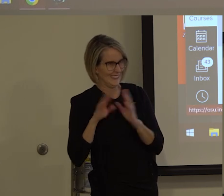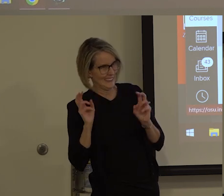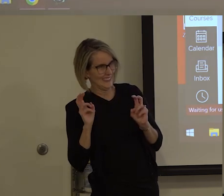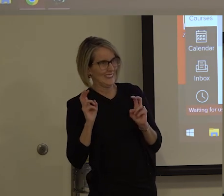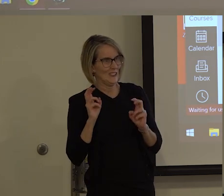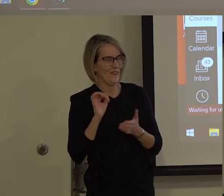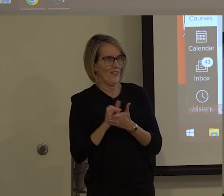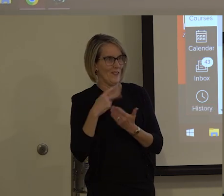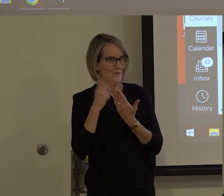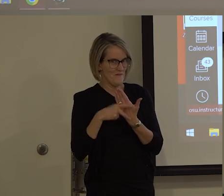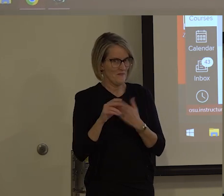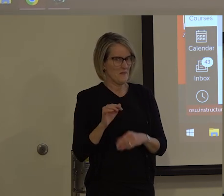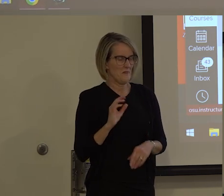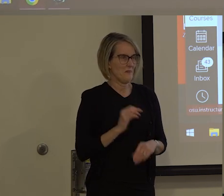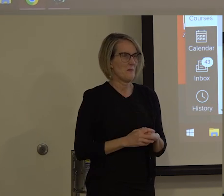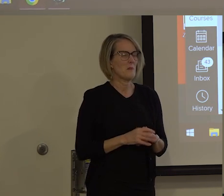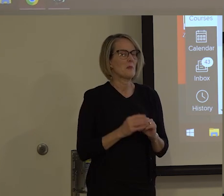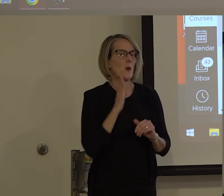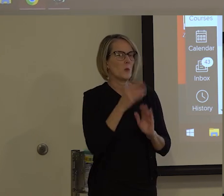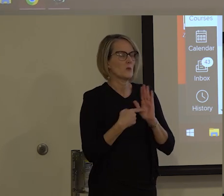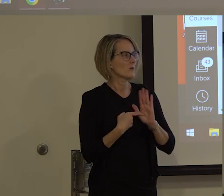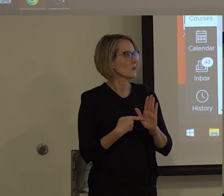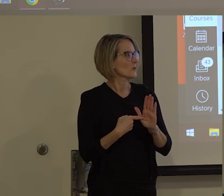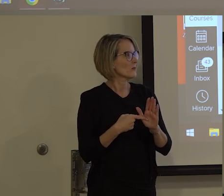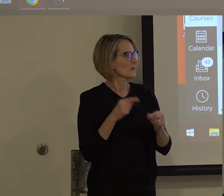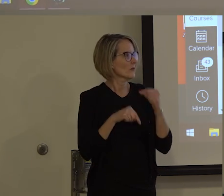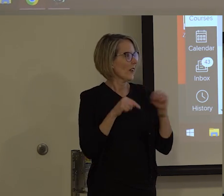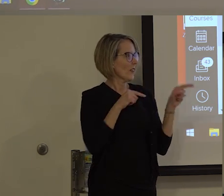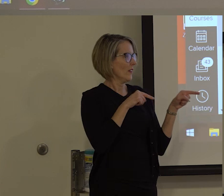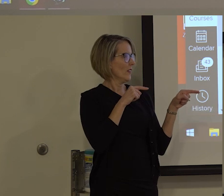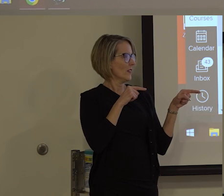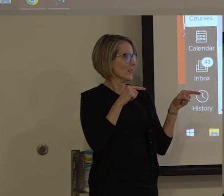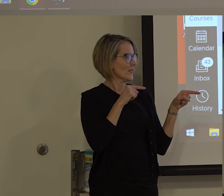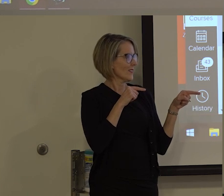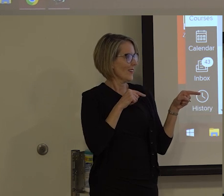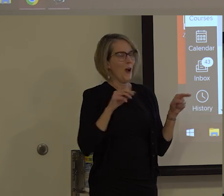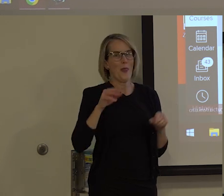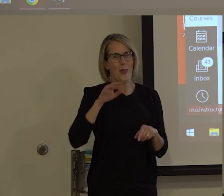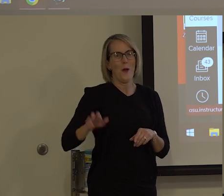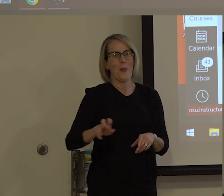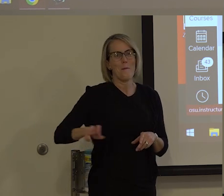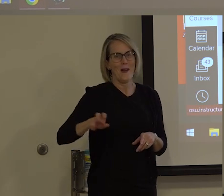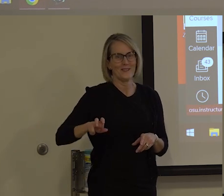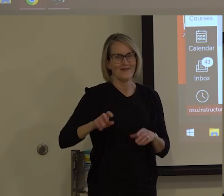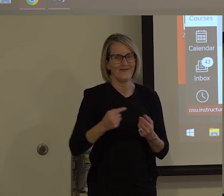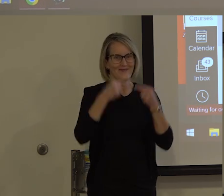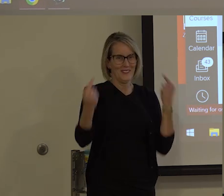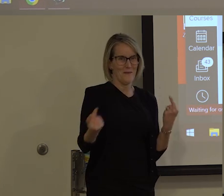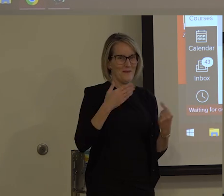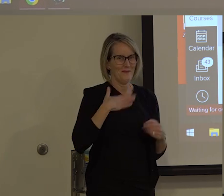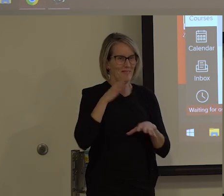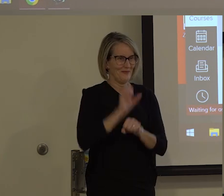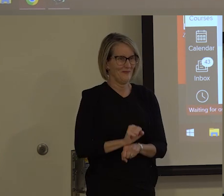office. But let me show you, this mouse is backwards for me, I apologize. Where are our,